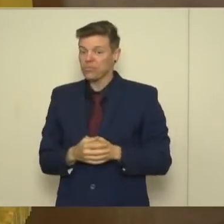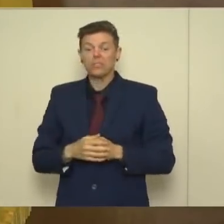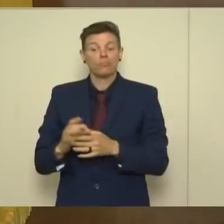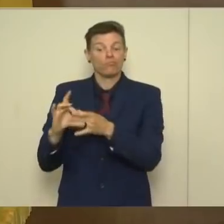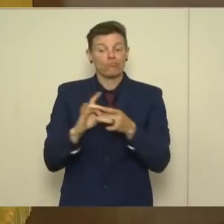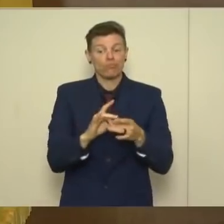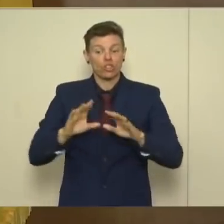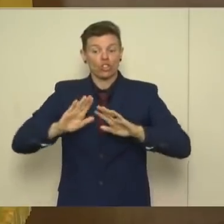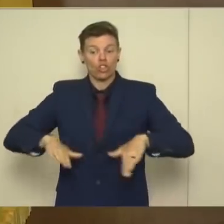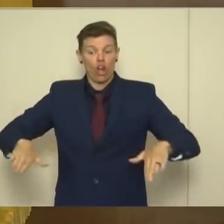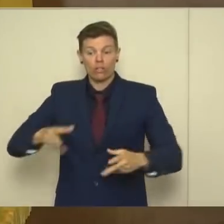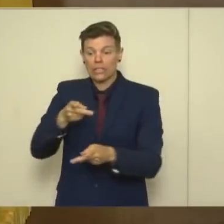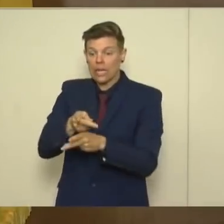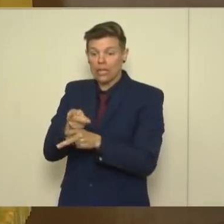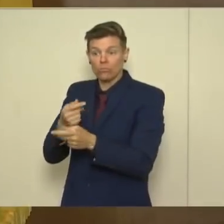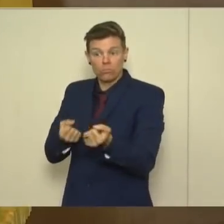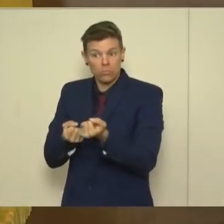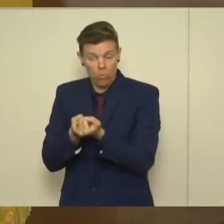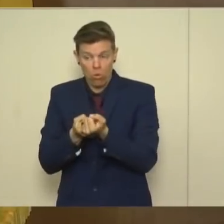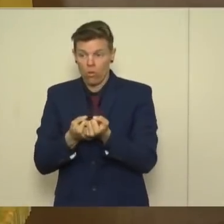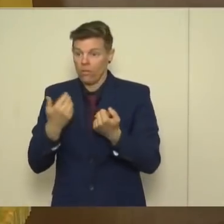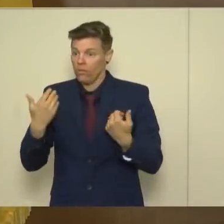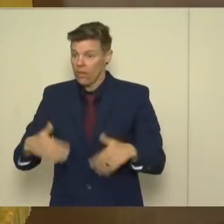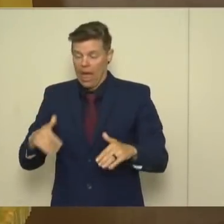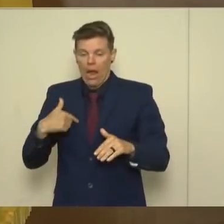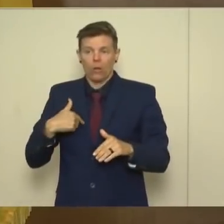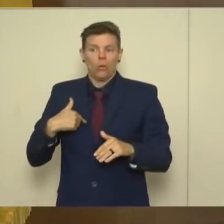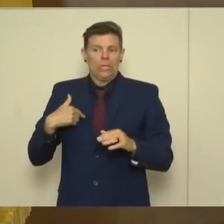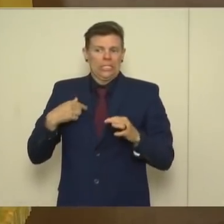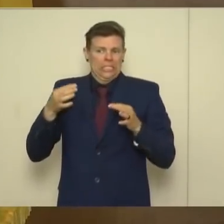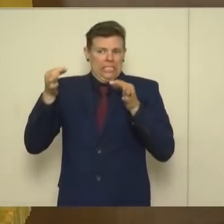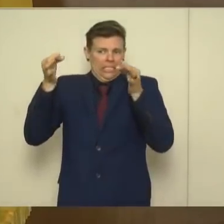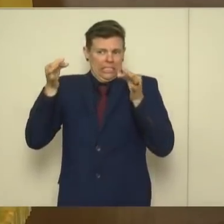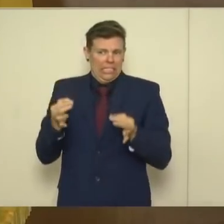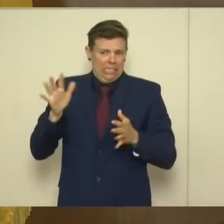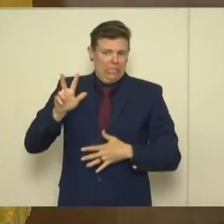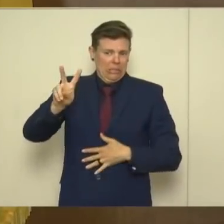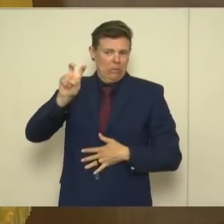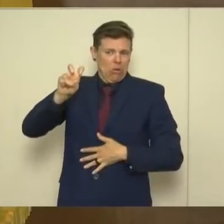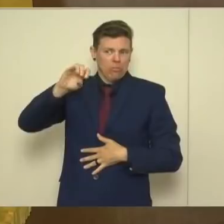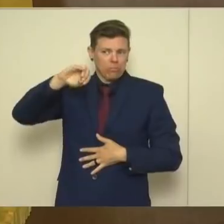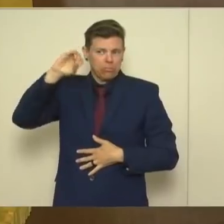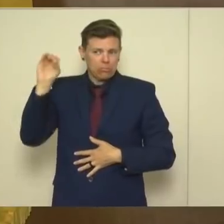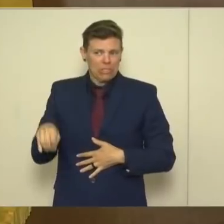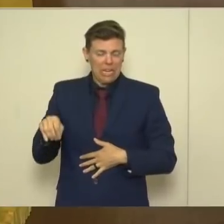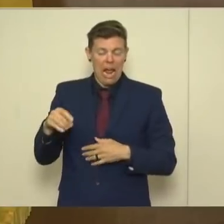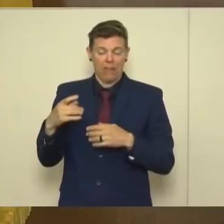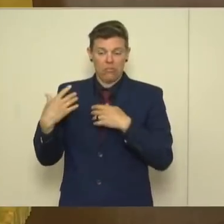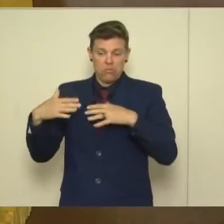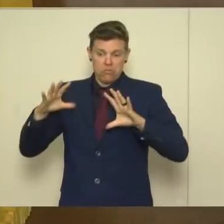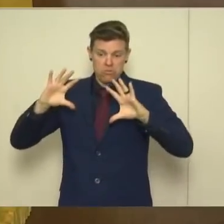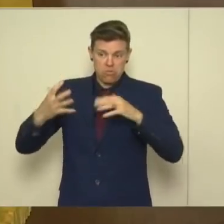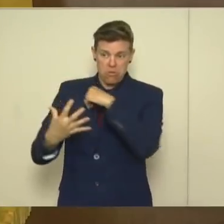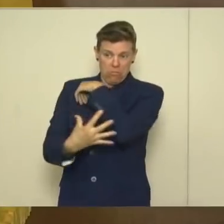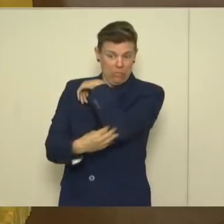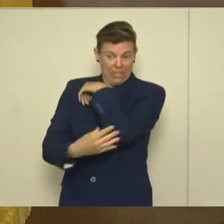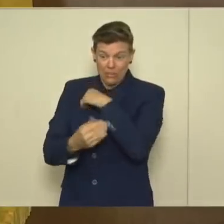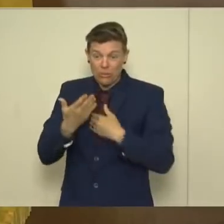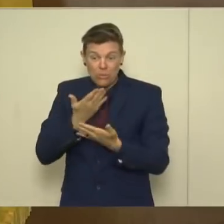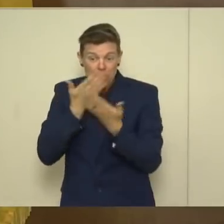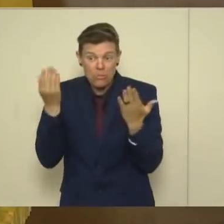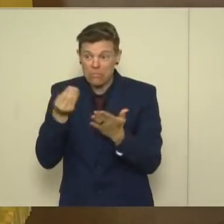took a leap of faith actually at that 200% of poverty, because we didn't have all of the funds allocated in the right places, and all the